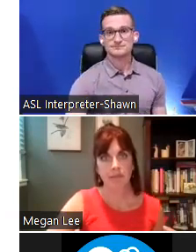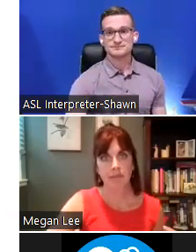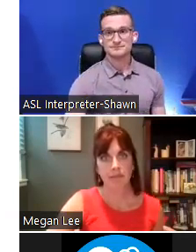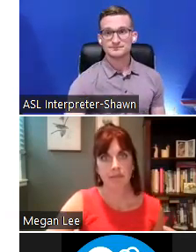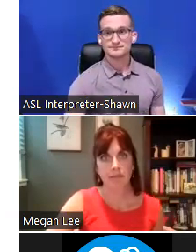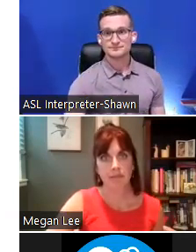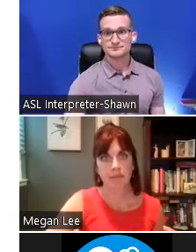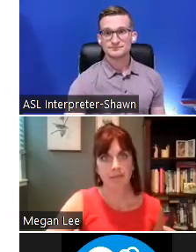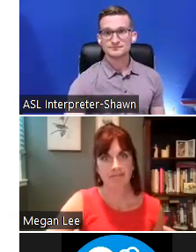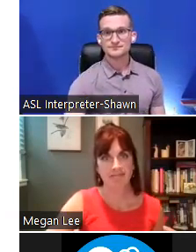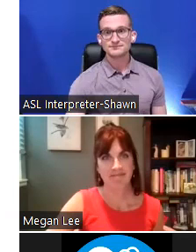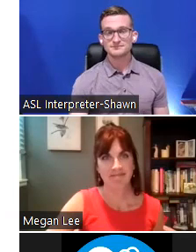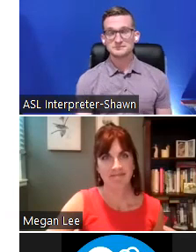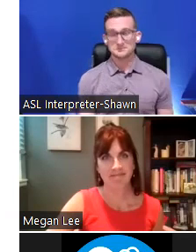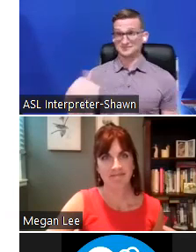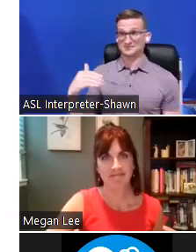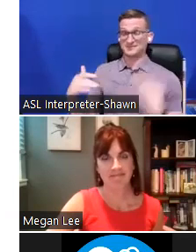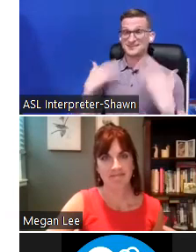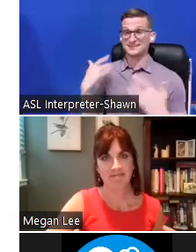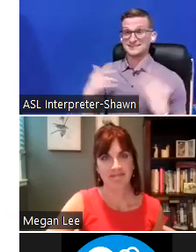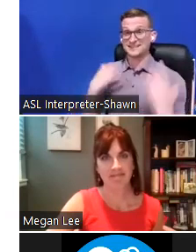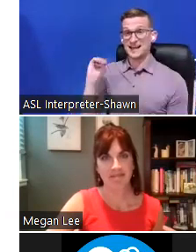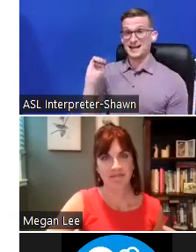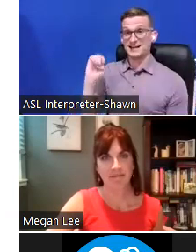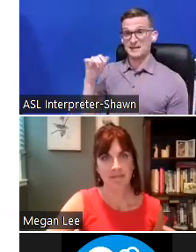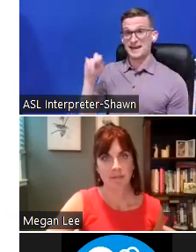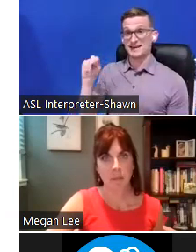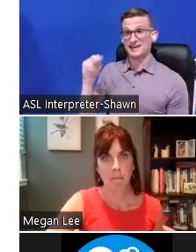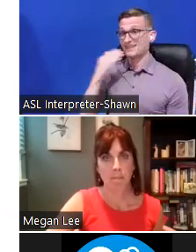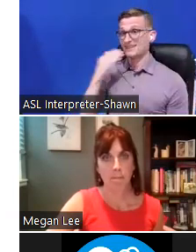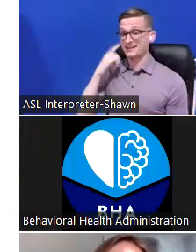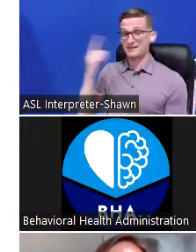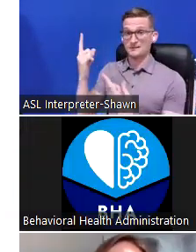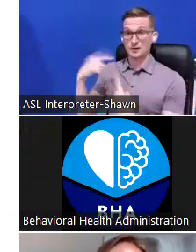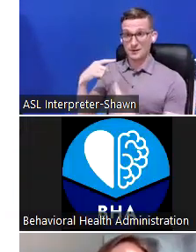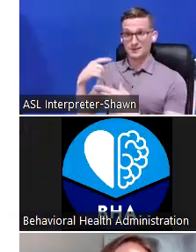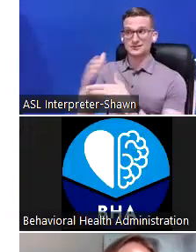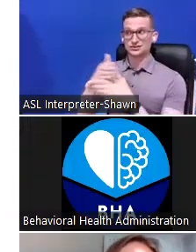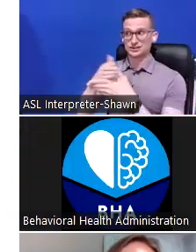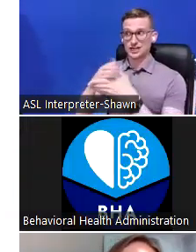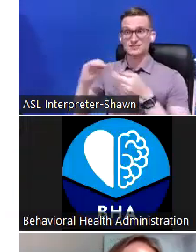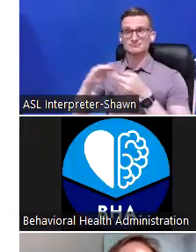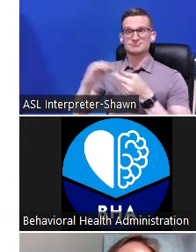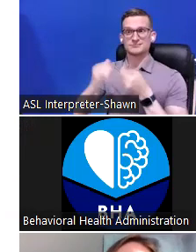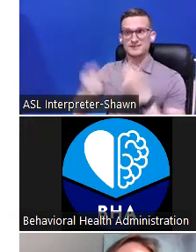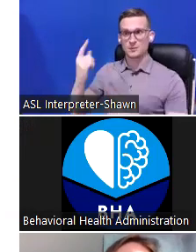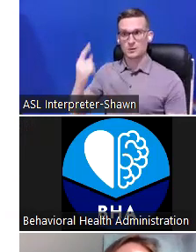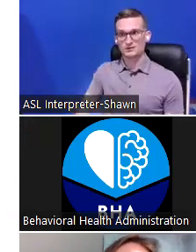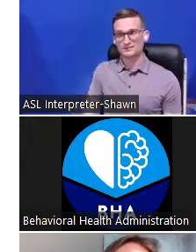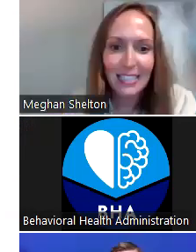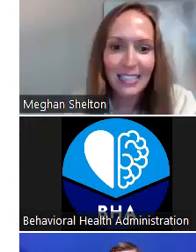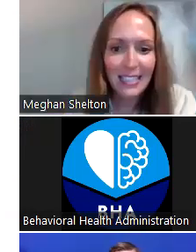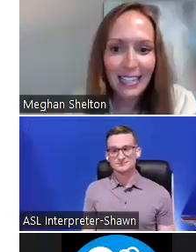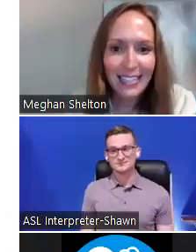What an exciting update, Megan. Thank you so much for being here and sharing that out with everyone. Sure